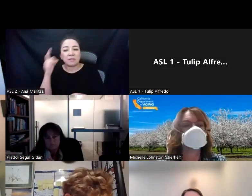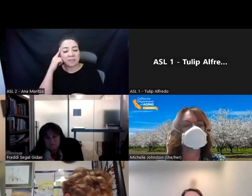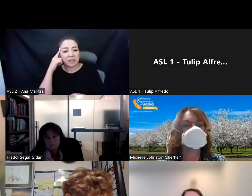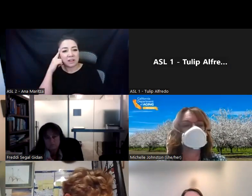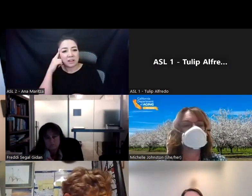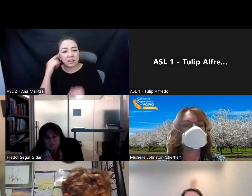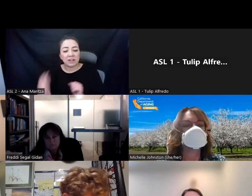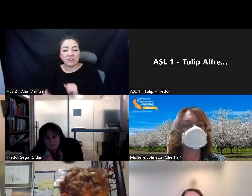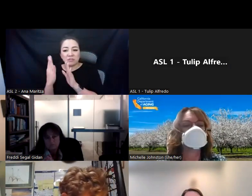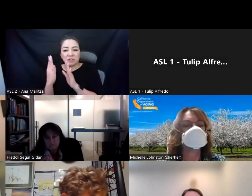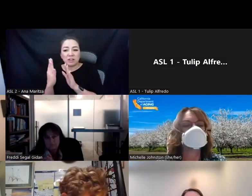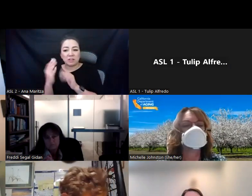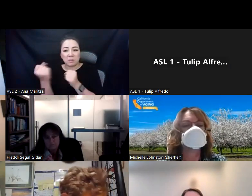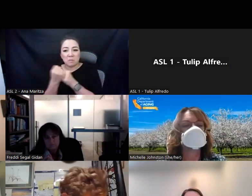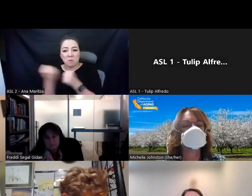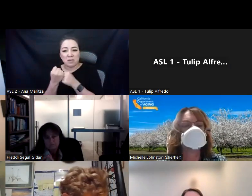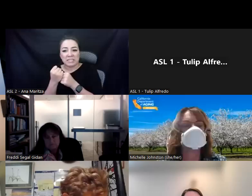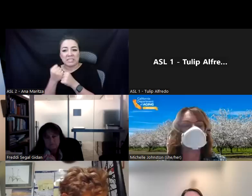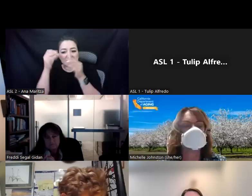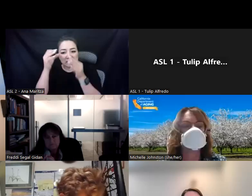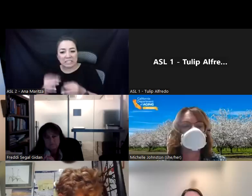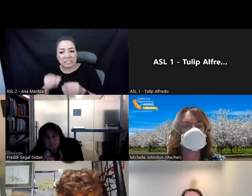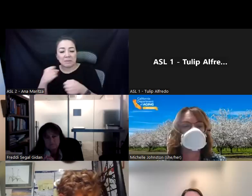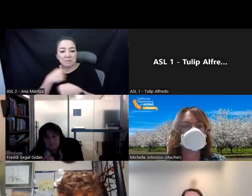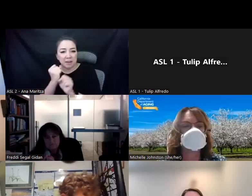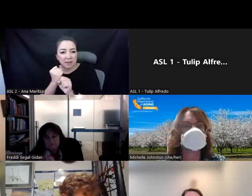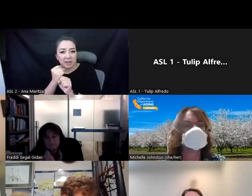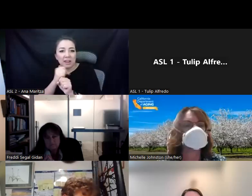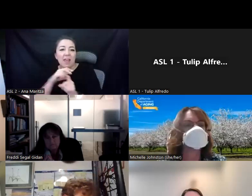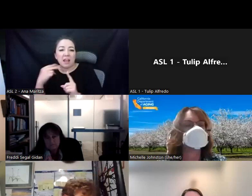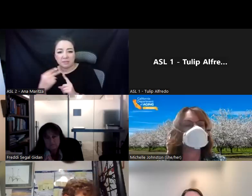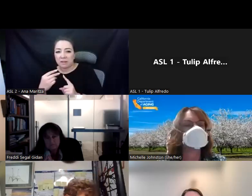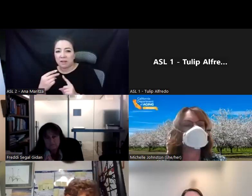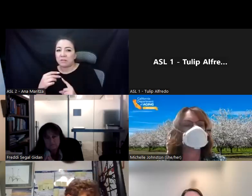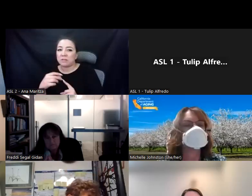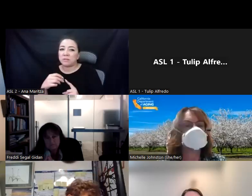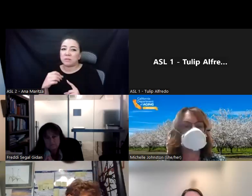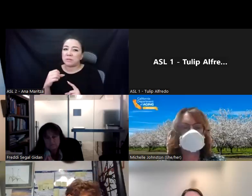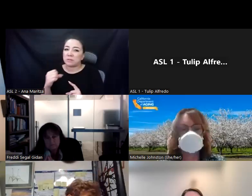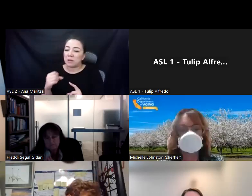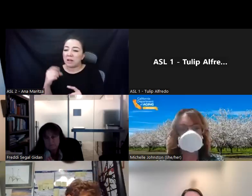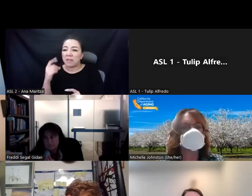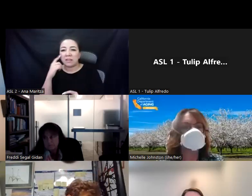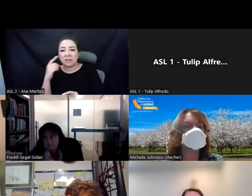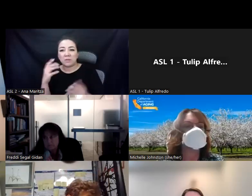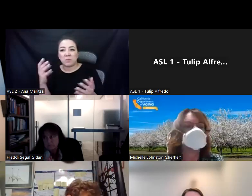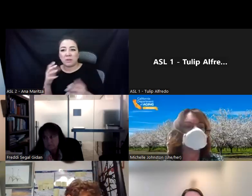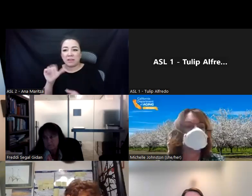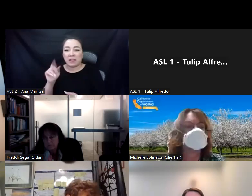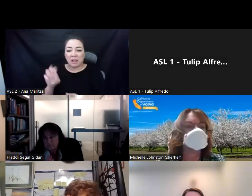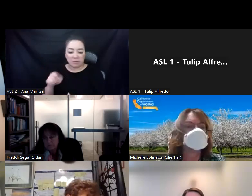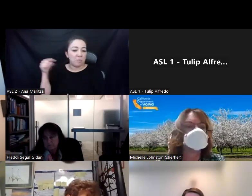the supported decision-making aspect of it, which I think is what Claire was pointing